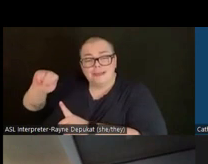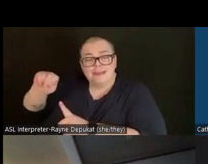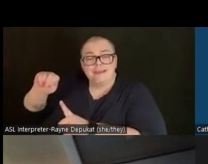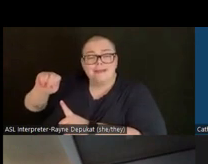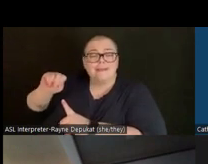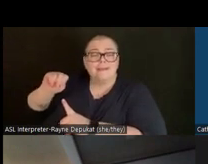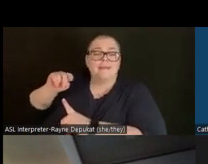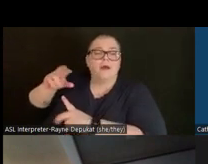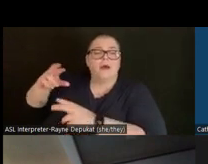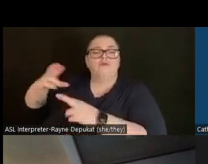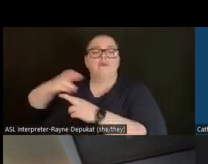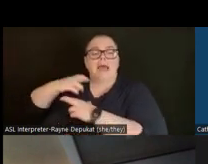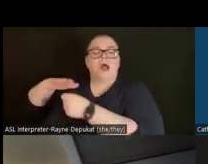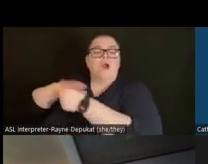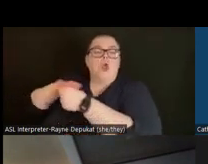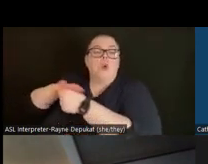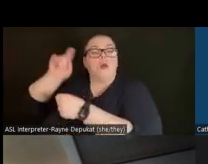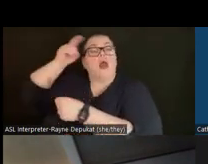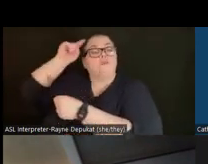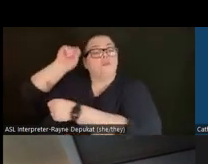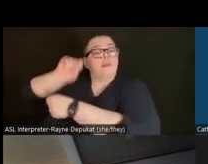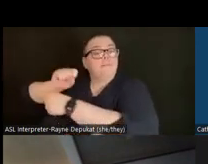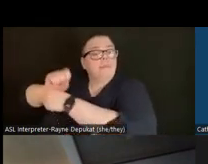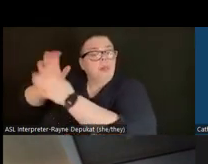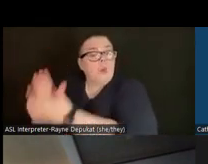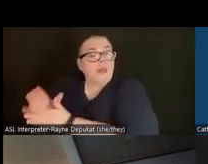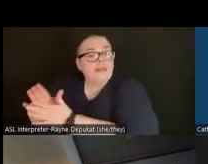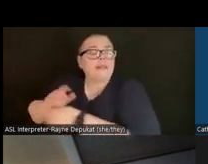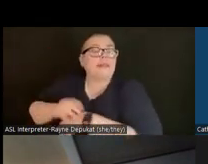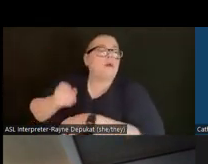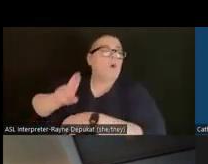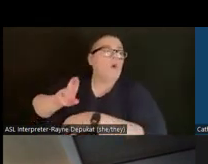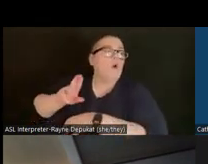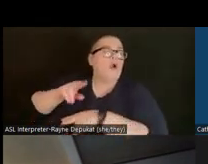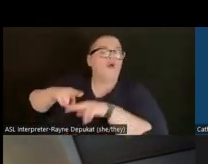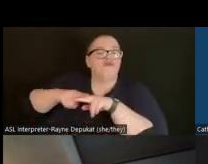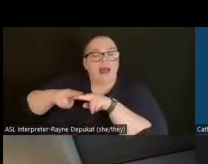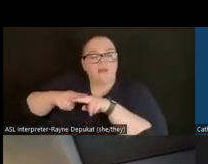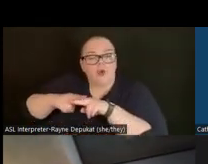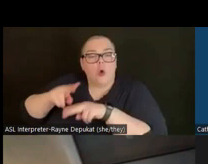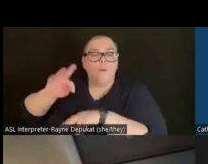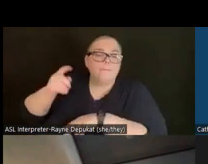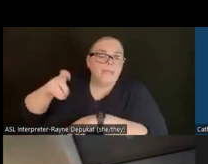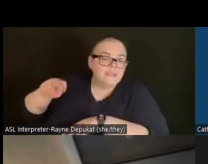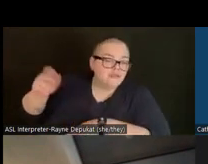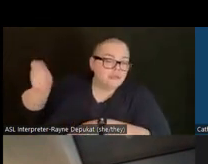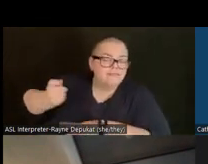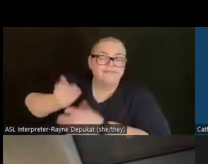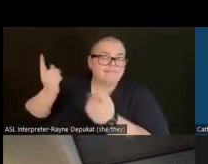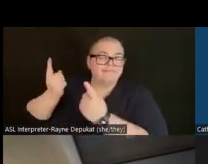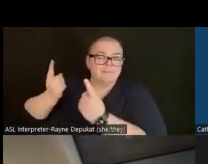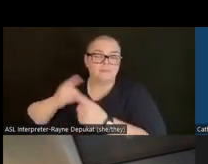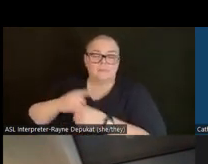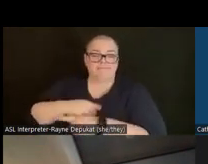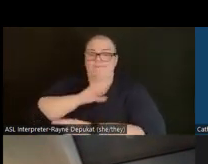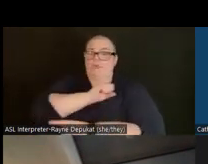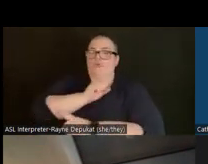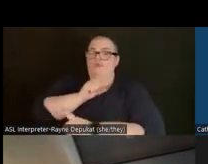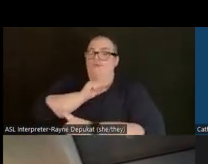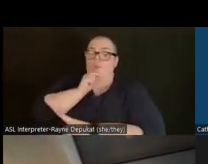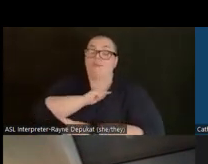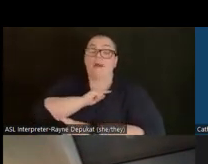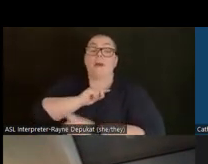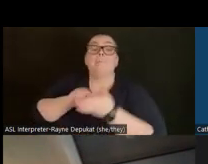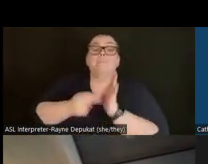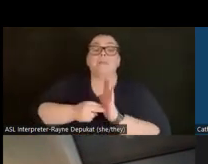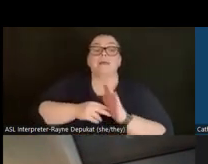a retired local government employee or a railroad pension or whatever, the child cannot